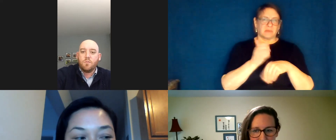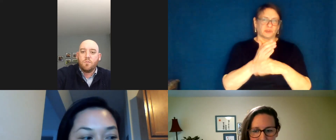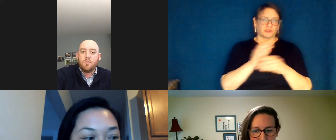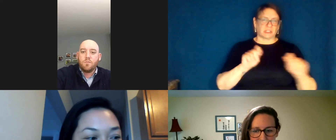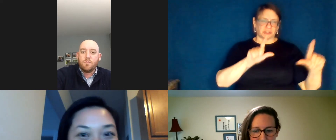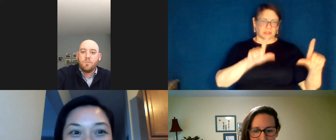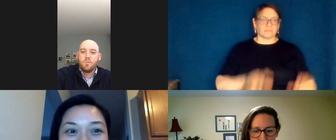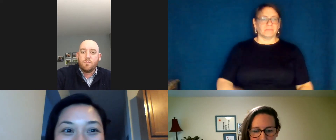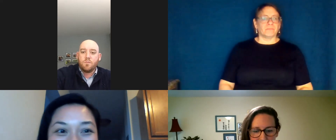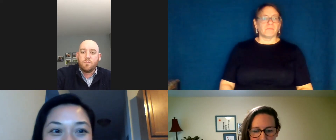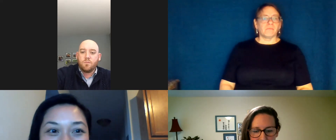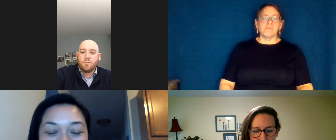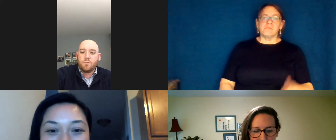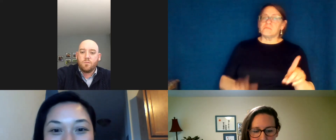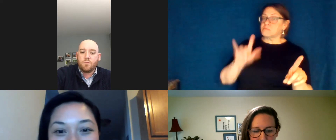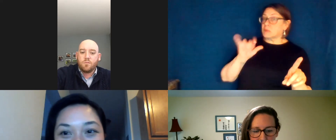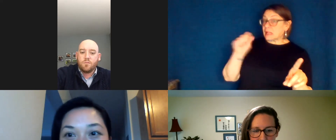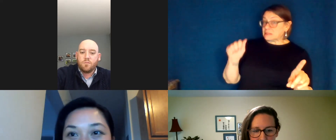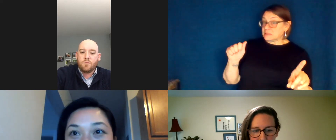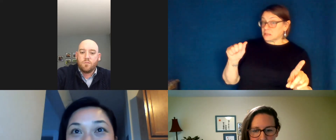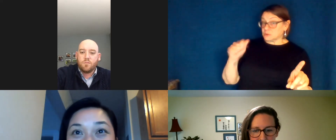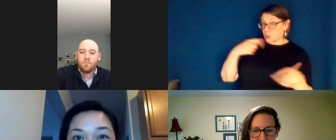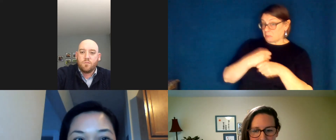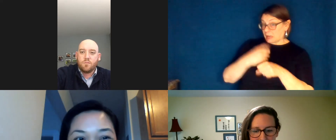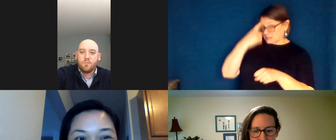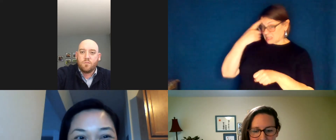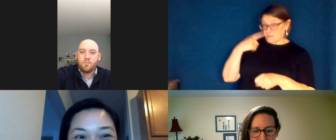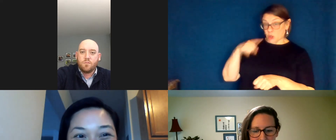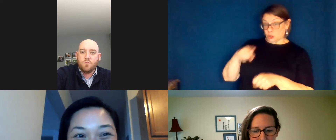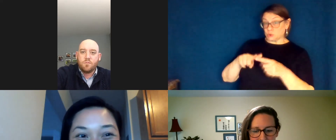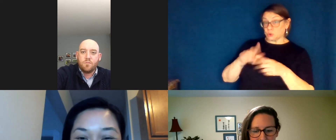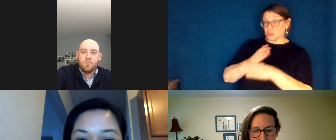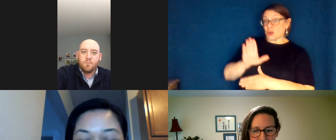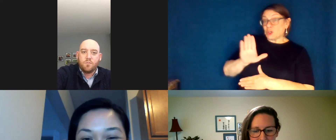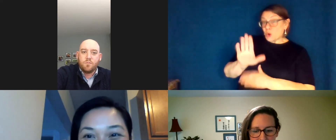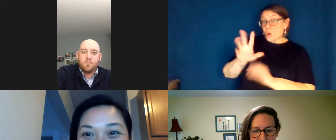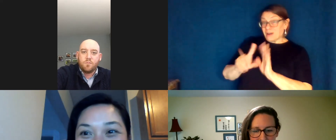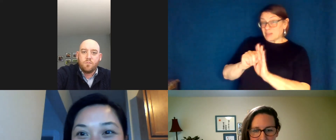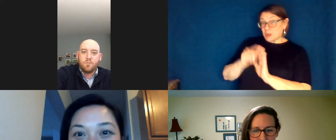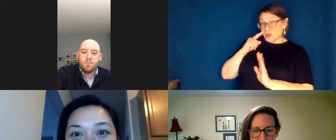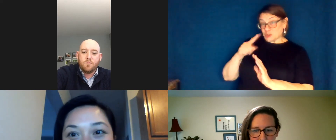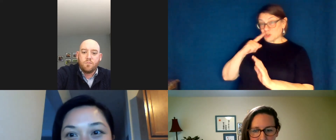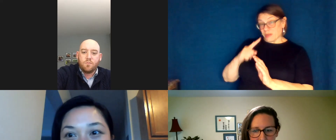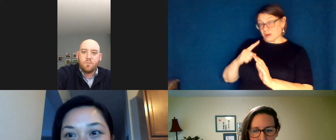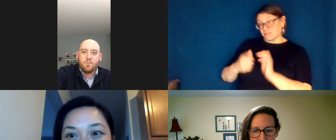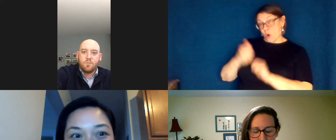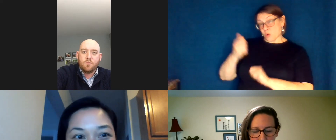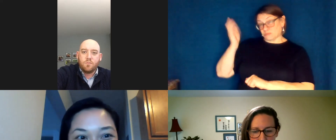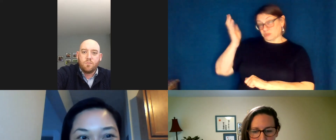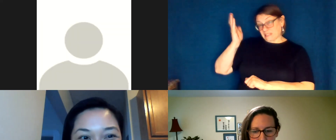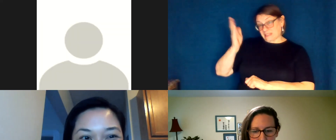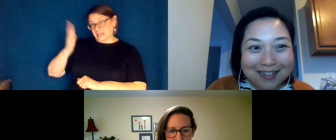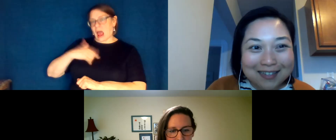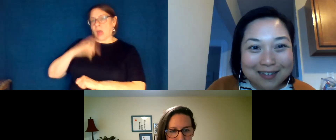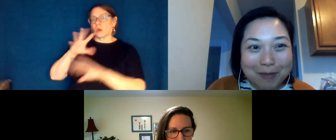Great. So, Anise, would it make sense for you to share your video as you are the primary presenter? And I'll turn mine off